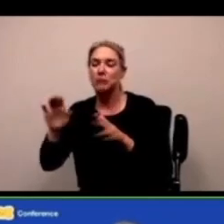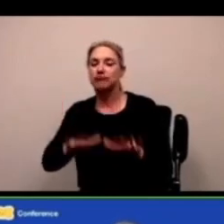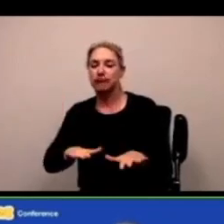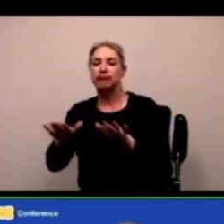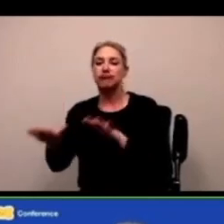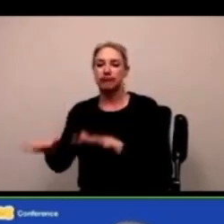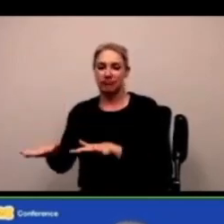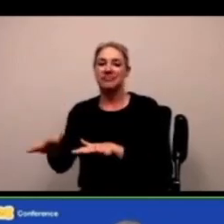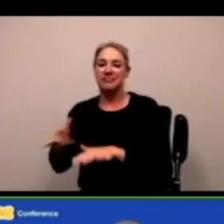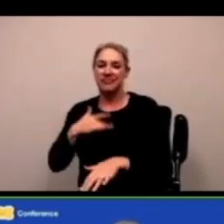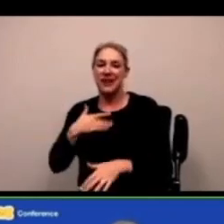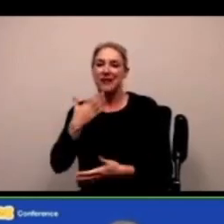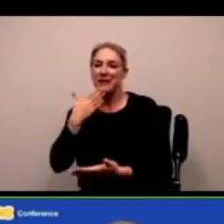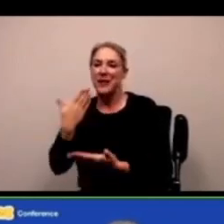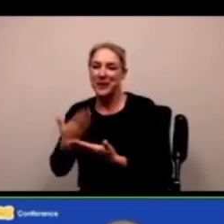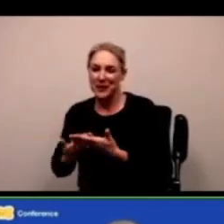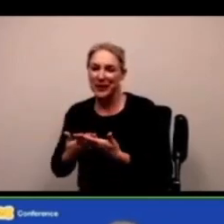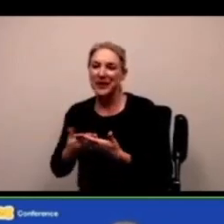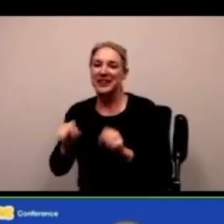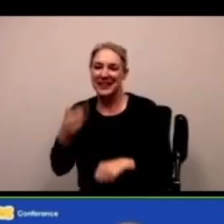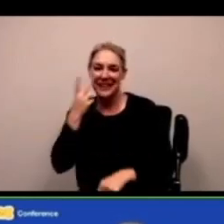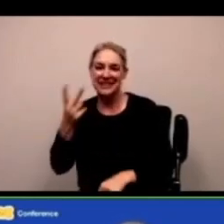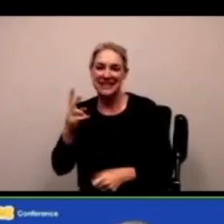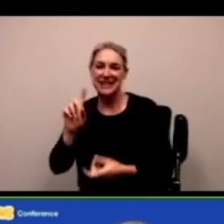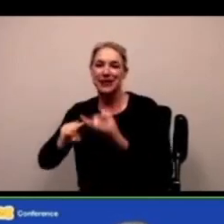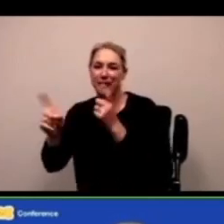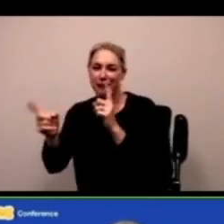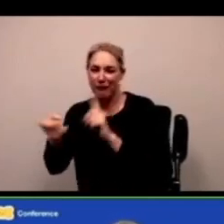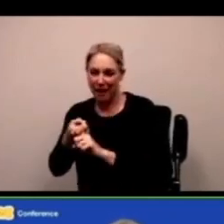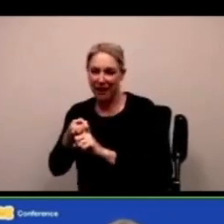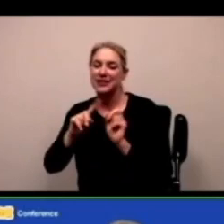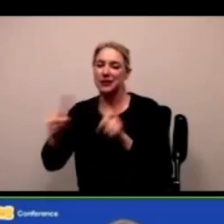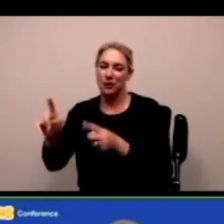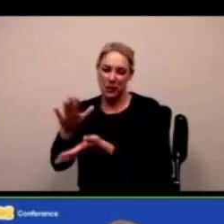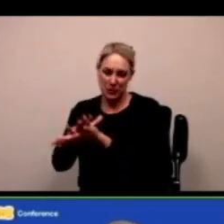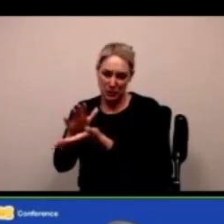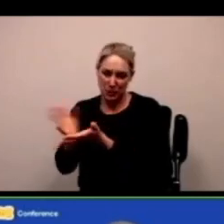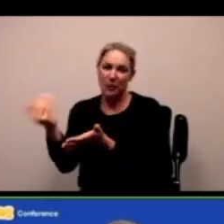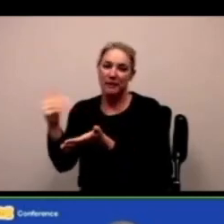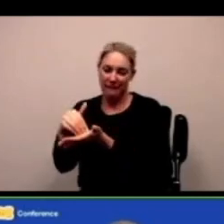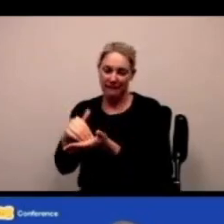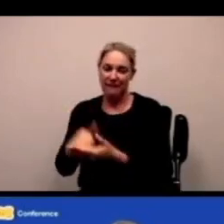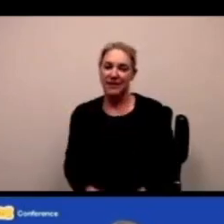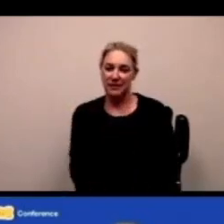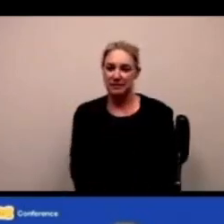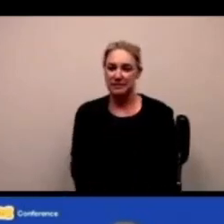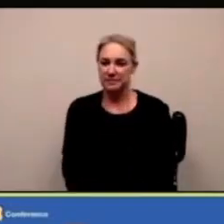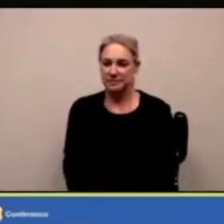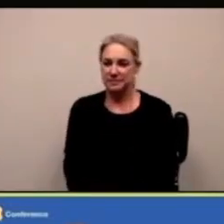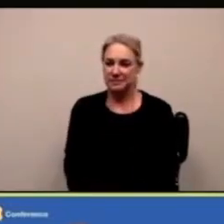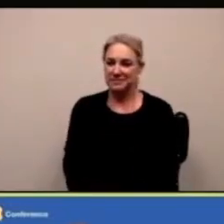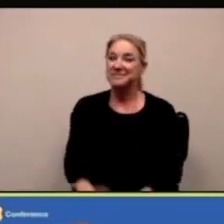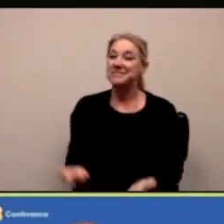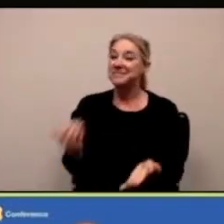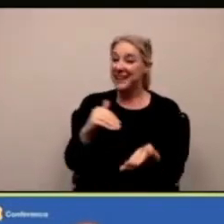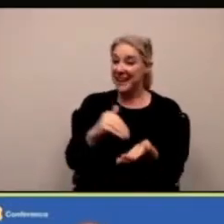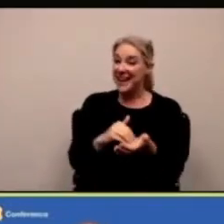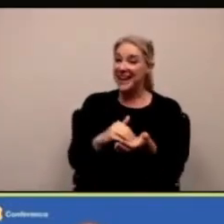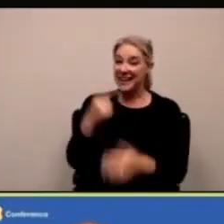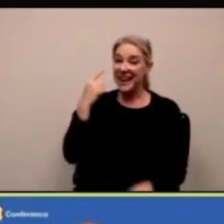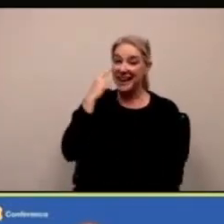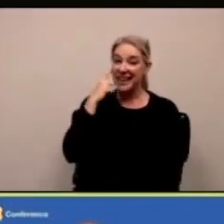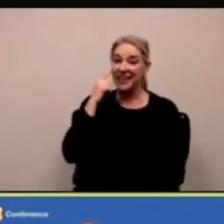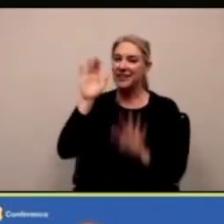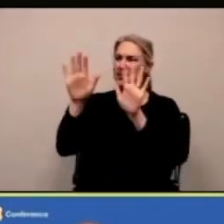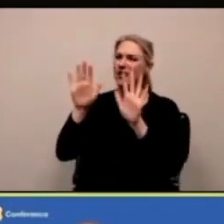liked to be seeing their friends and enjoying being back in school. And again, I think this is the wonderful